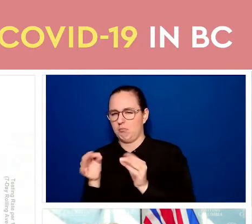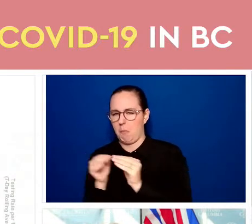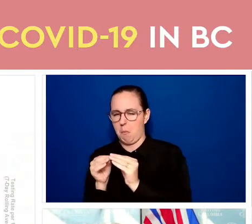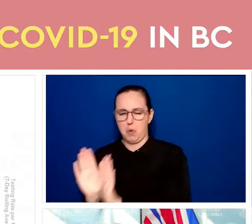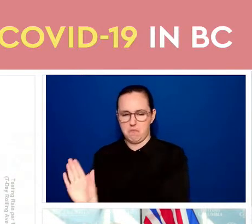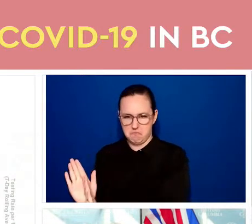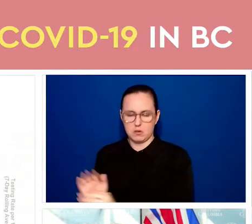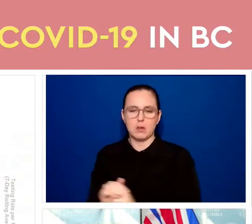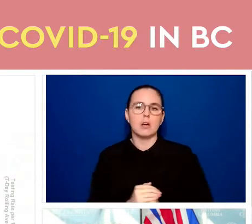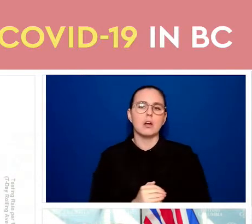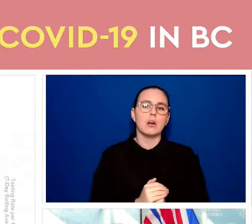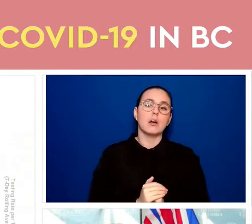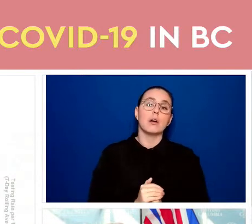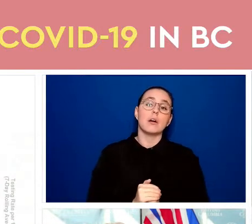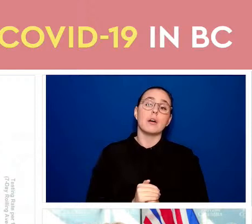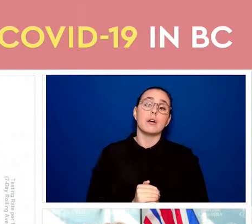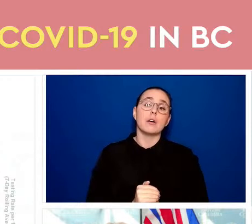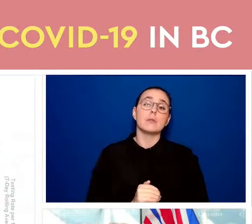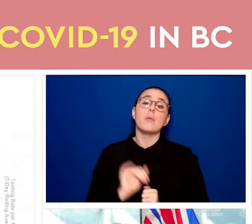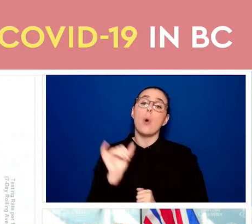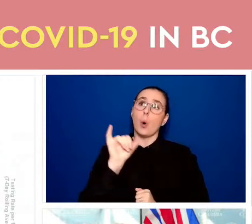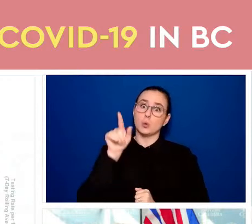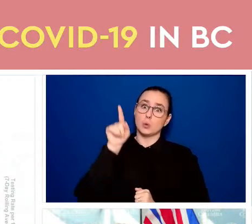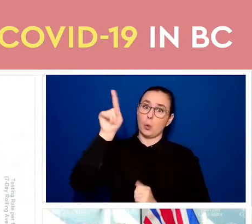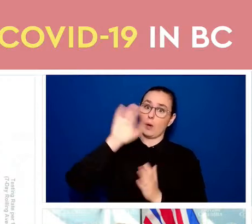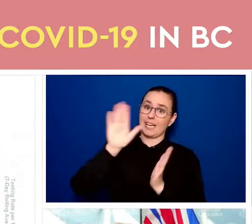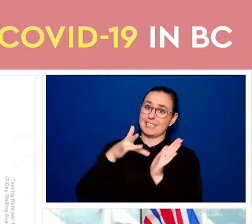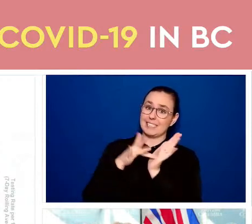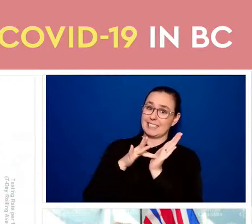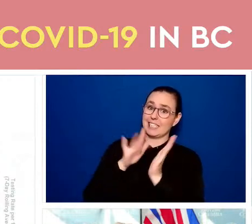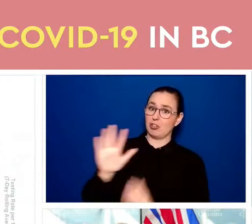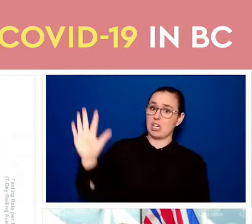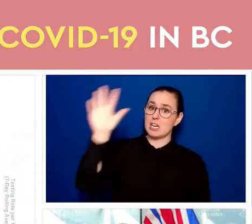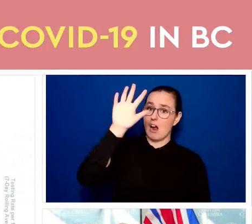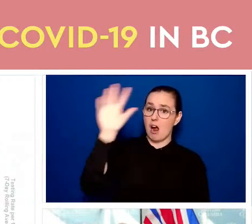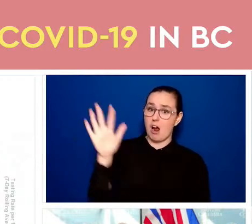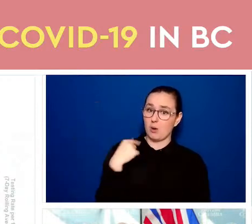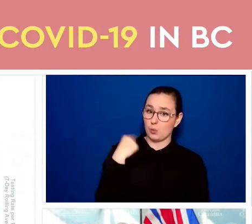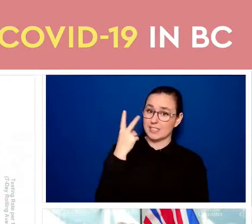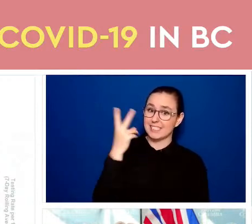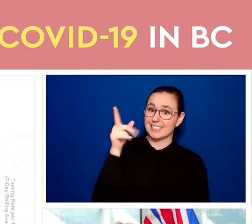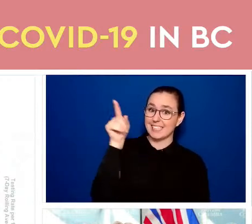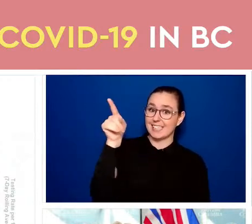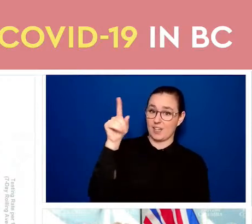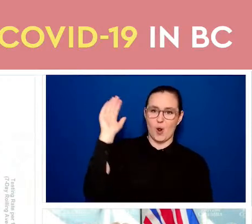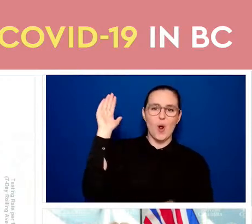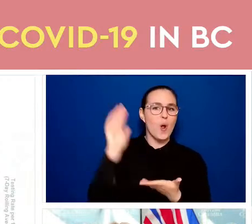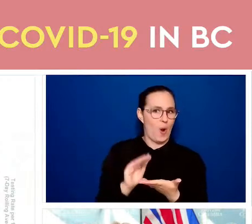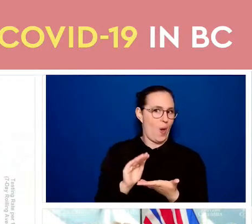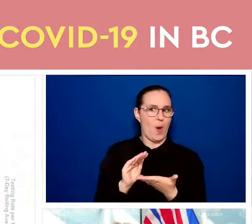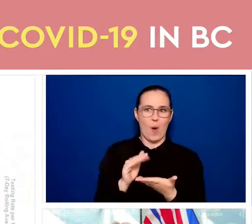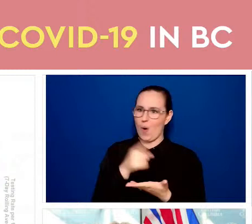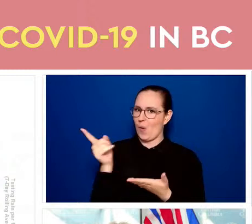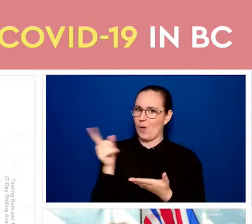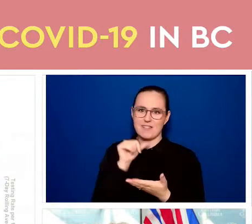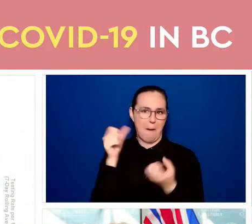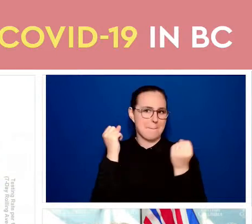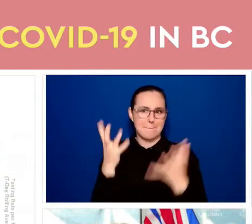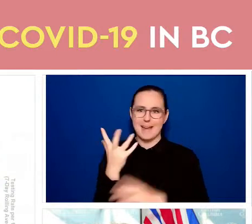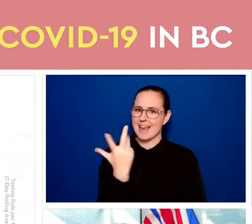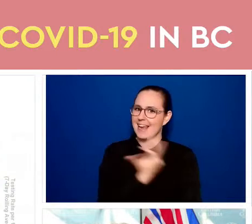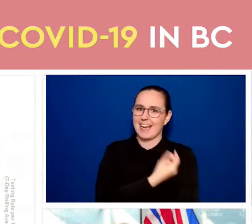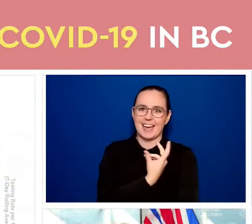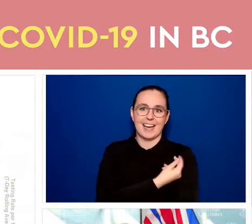also see that in parts of the interior where we have lower immunization rates, again, we're